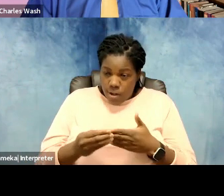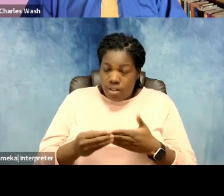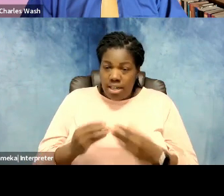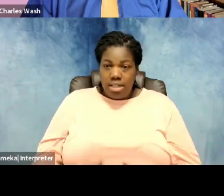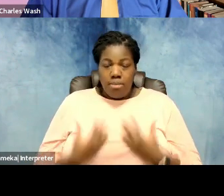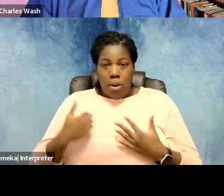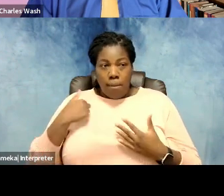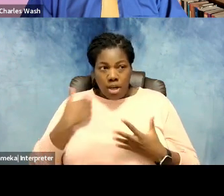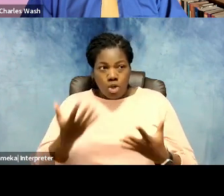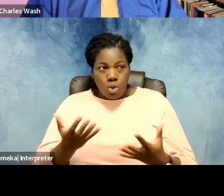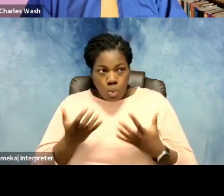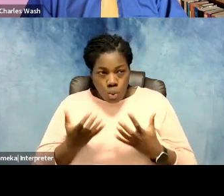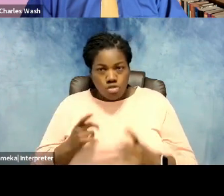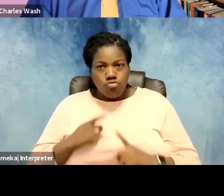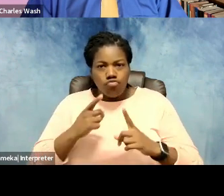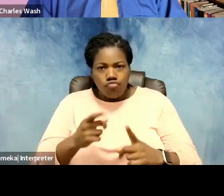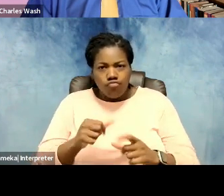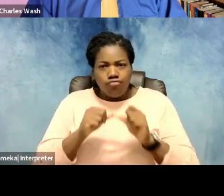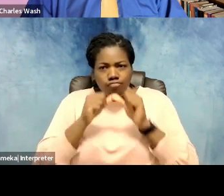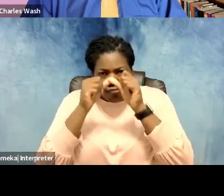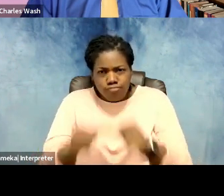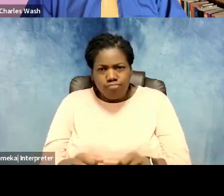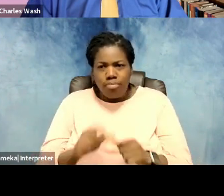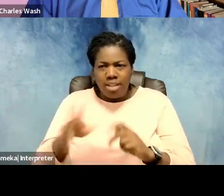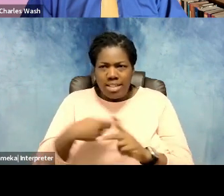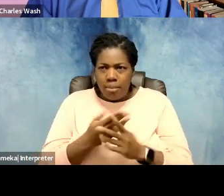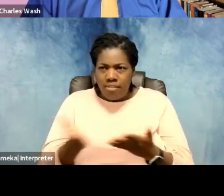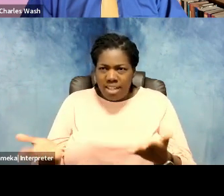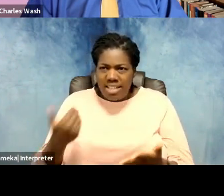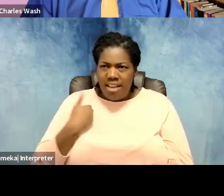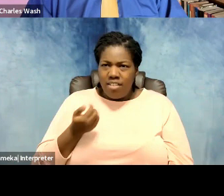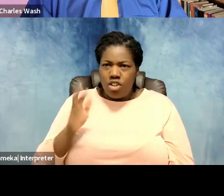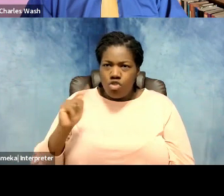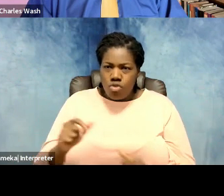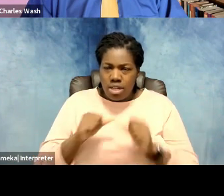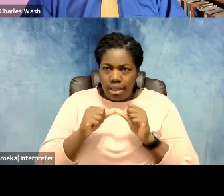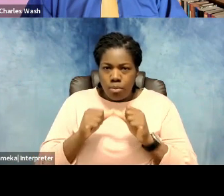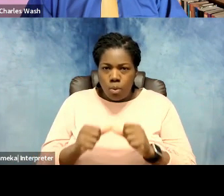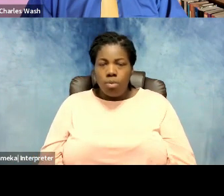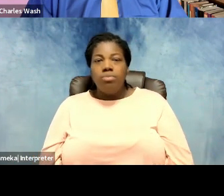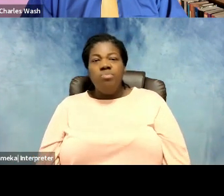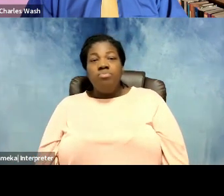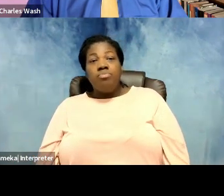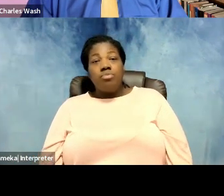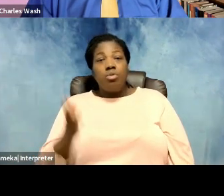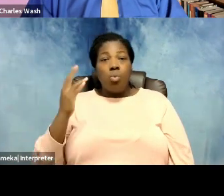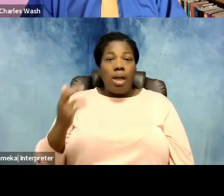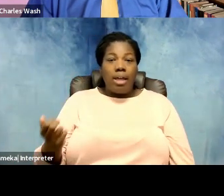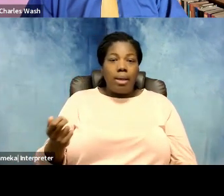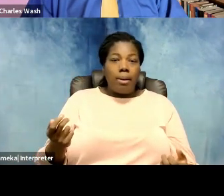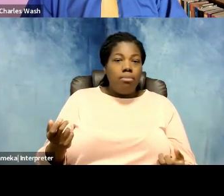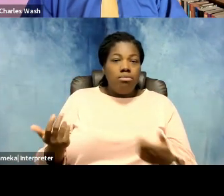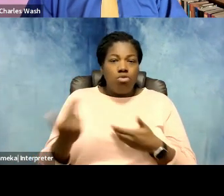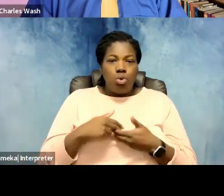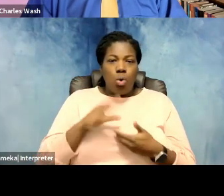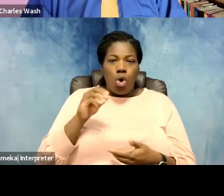me to want to pursue and keep doing the things, having that grit and keep going. And it's the reason why I came to COSI. It's the